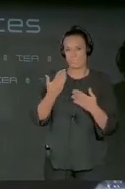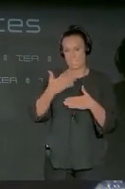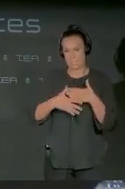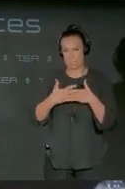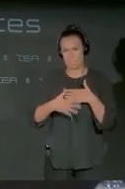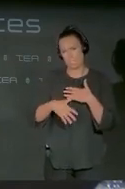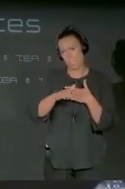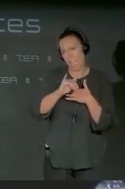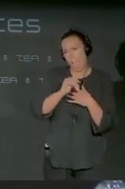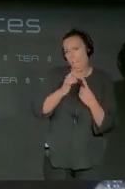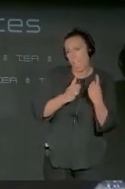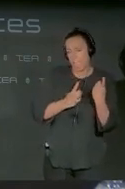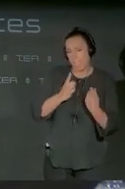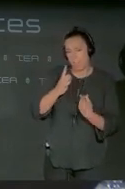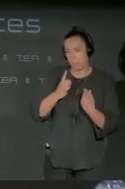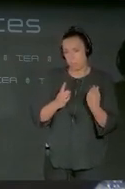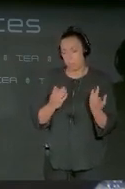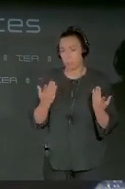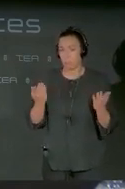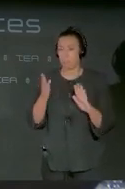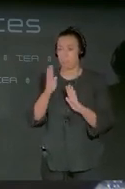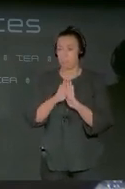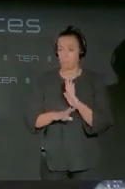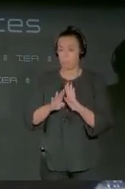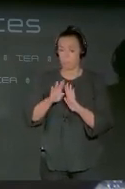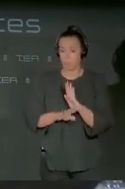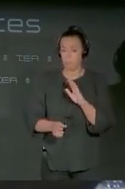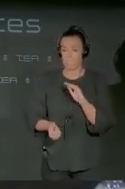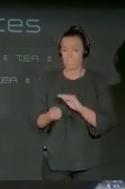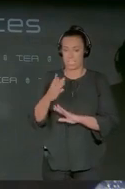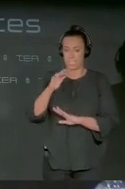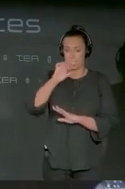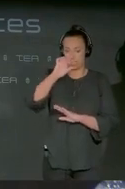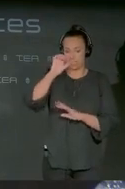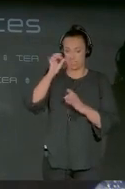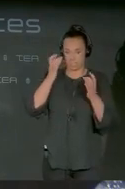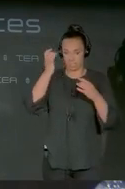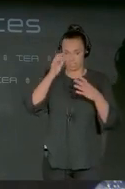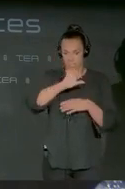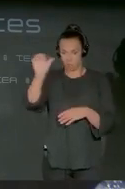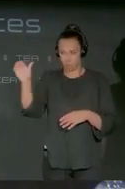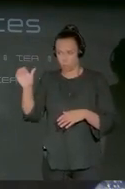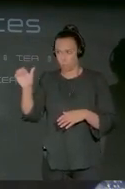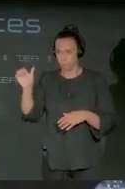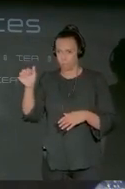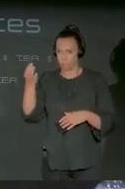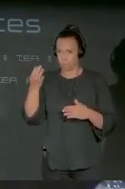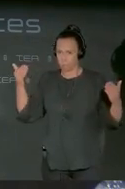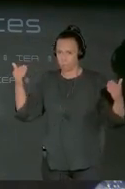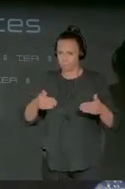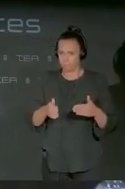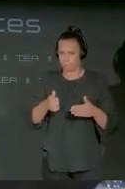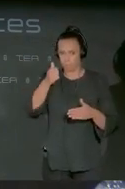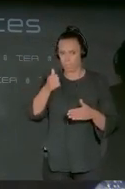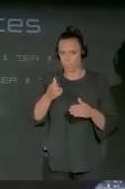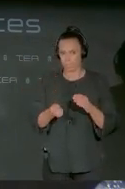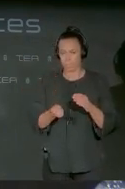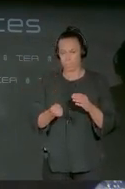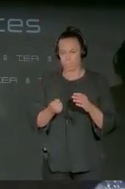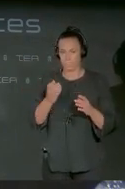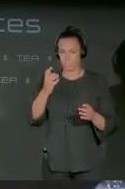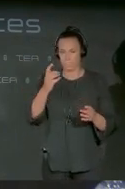funding more and more on the innovative side of content creation, where the experimentation happens, where playing